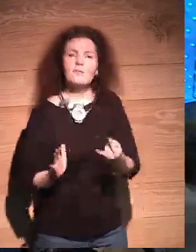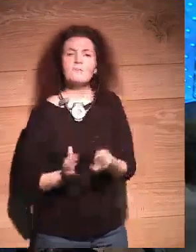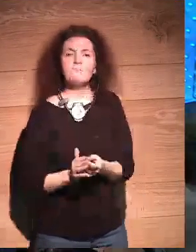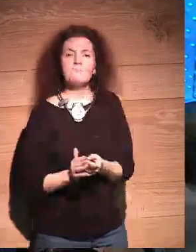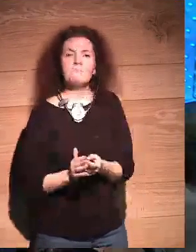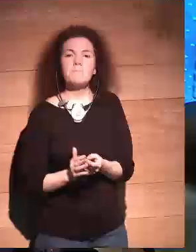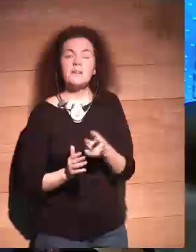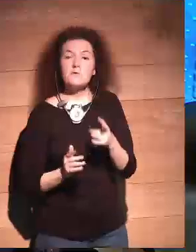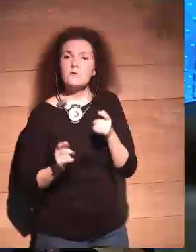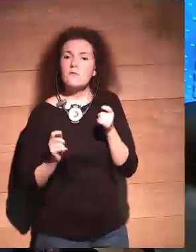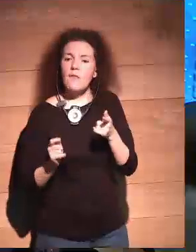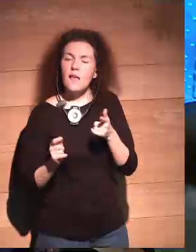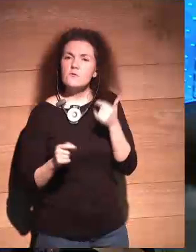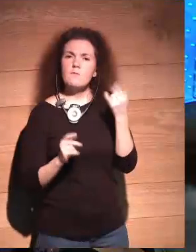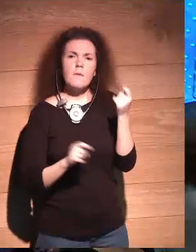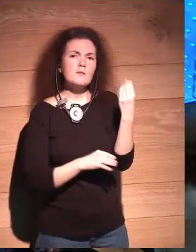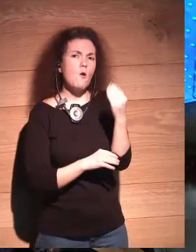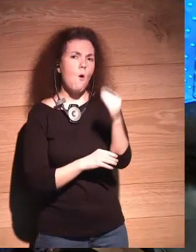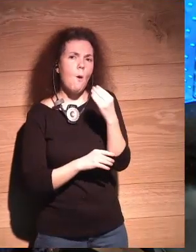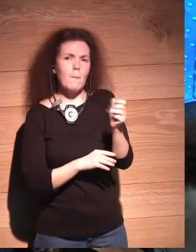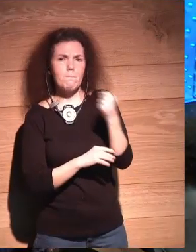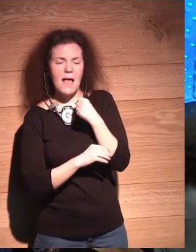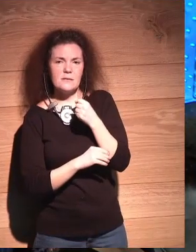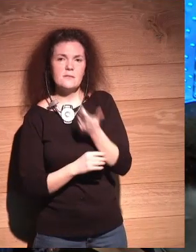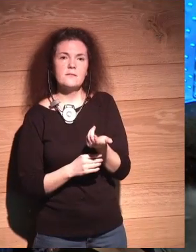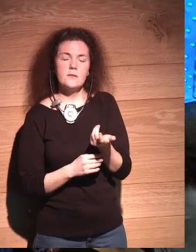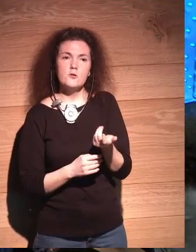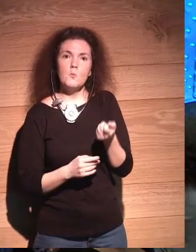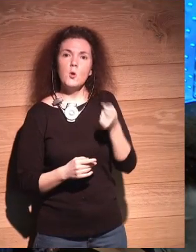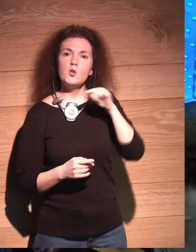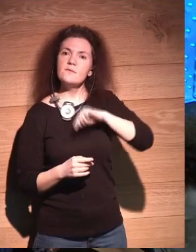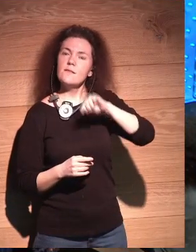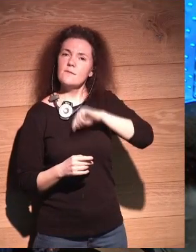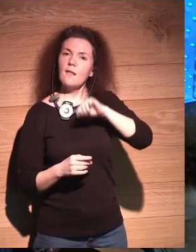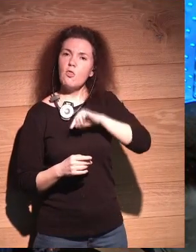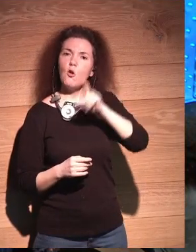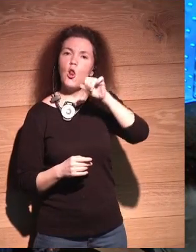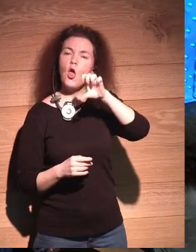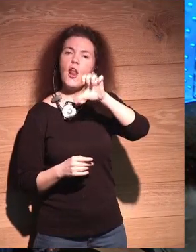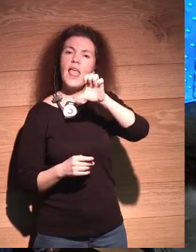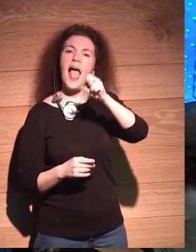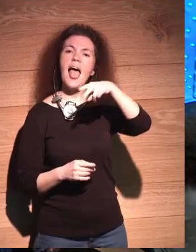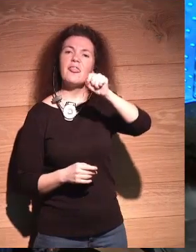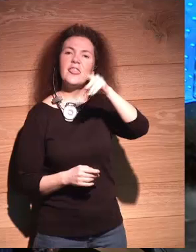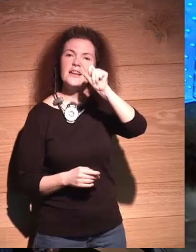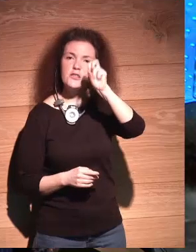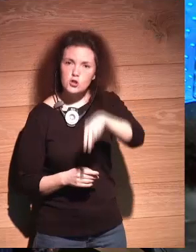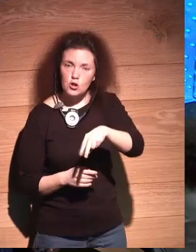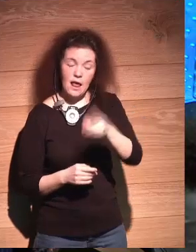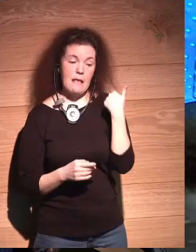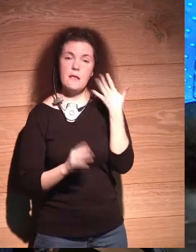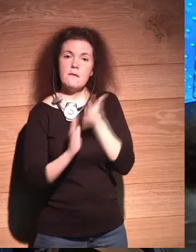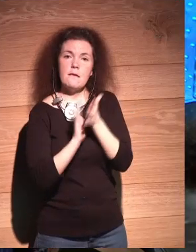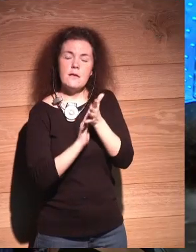a project that showed a lot of curiosity and a lot of interest with technologies that made them younger than they